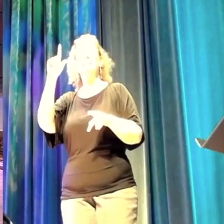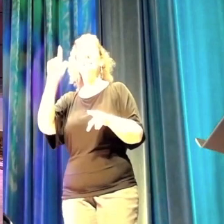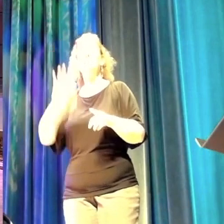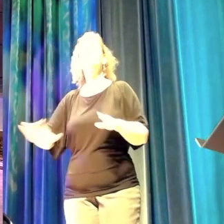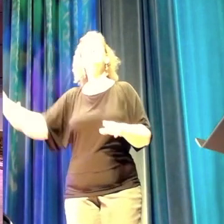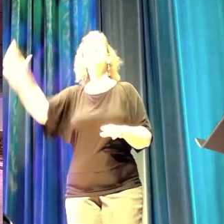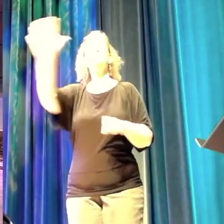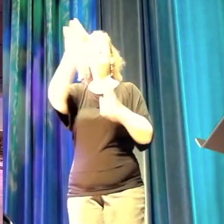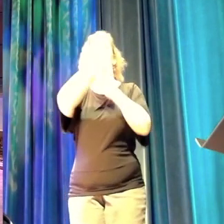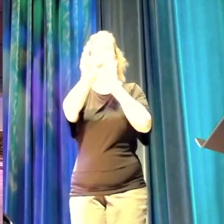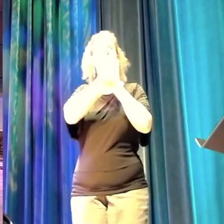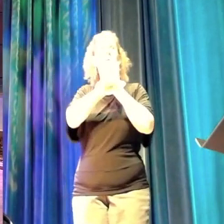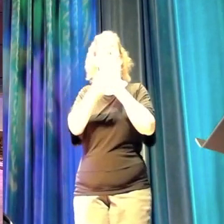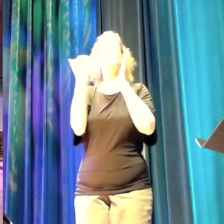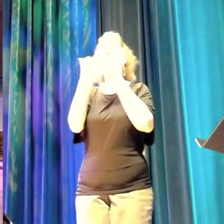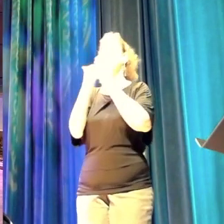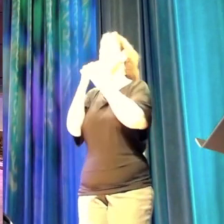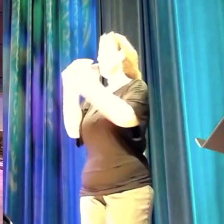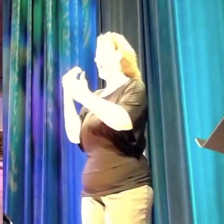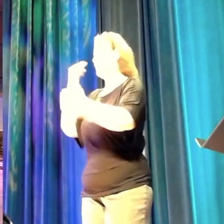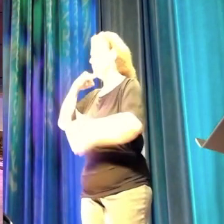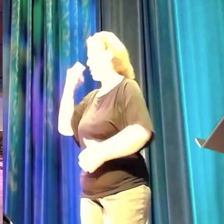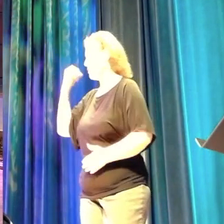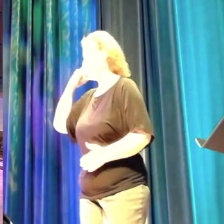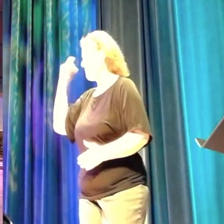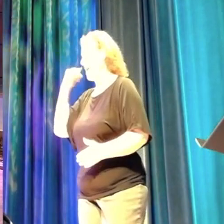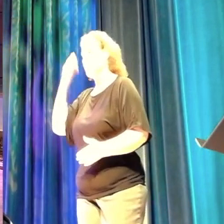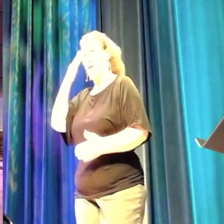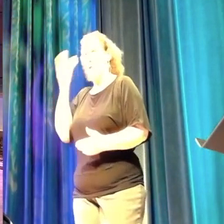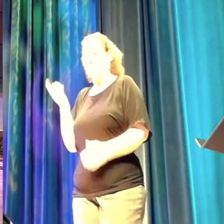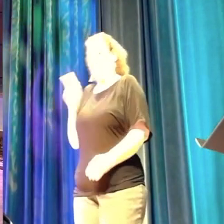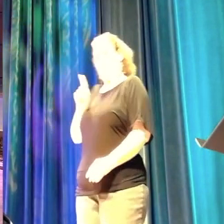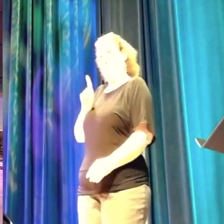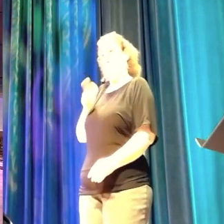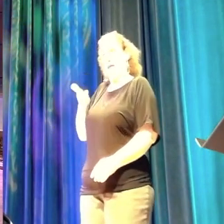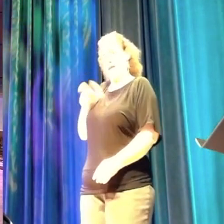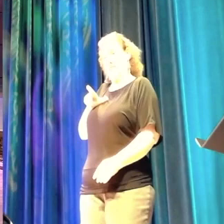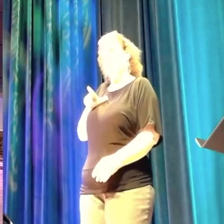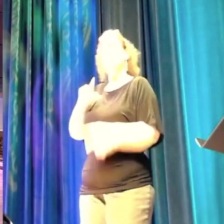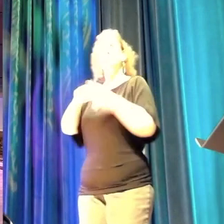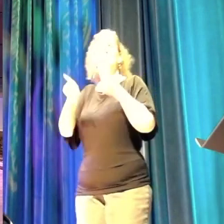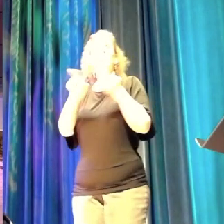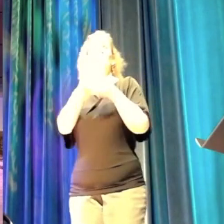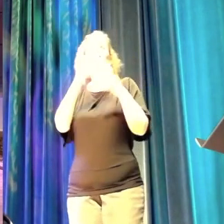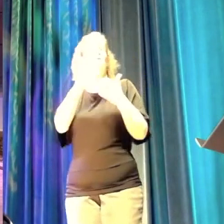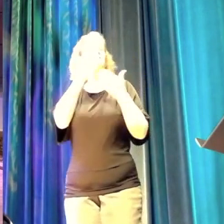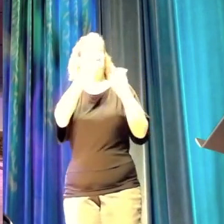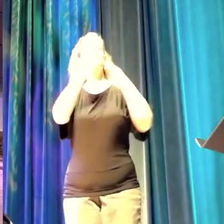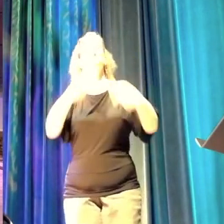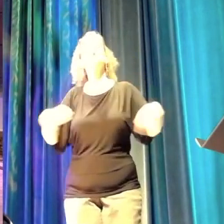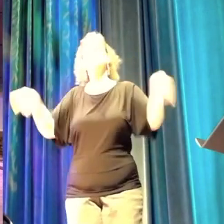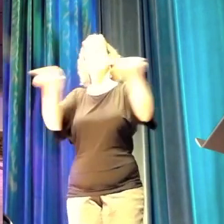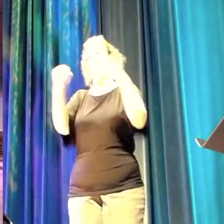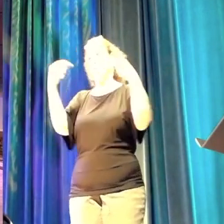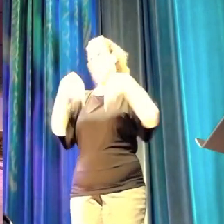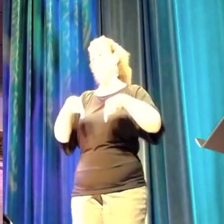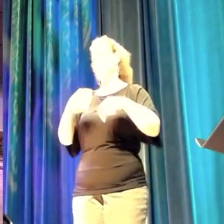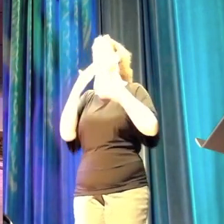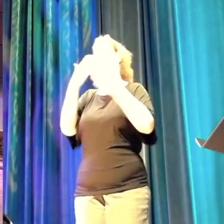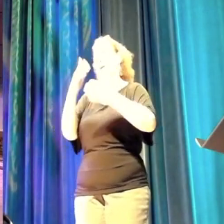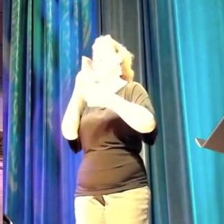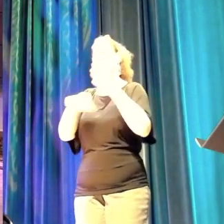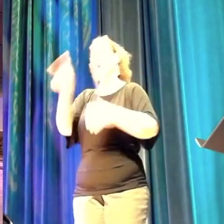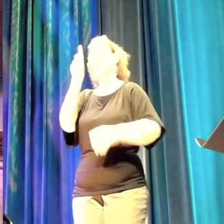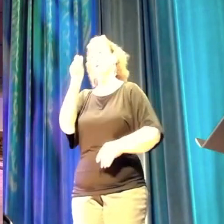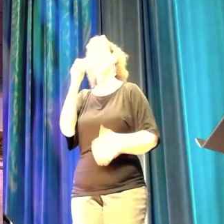state. Again, I want to thank Dr. Massey. I don't know who will be up there next, but I also want to thank you for being here. I want to thank you for what you